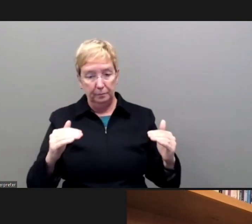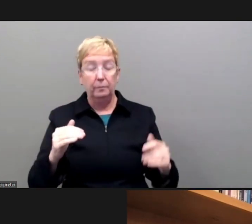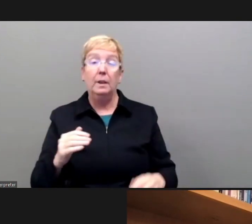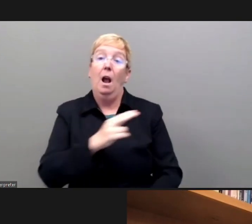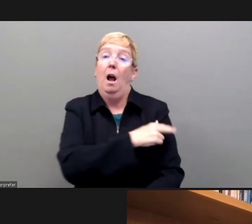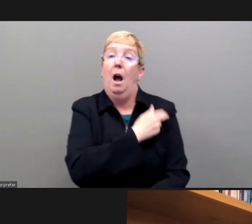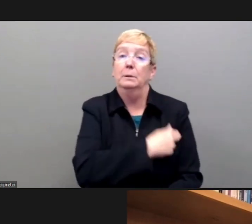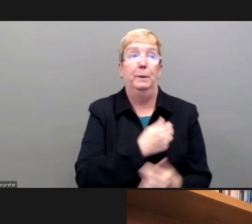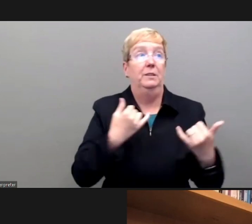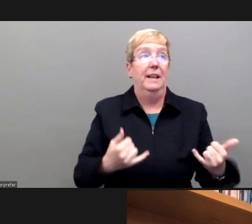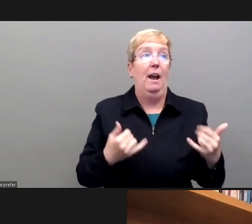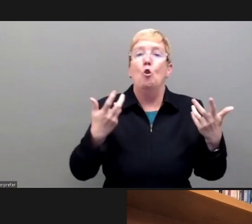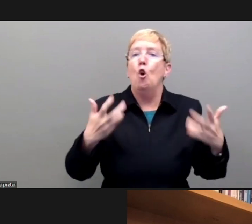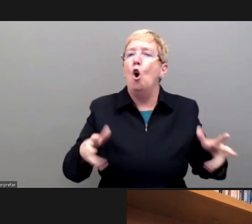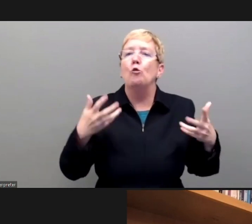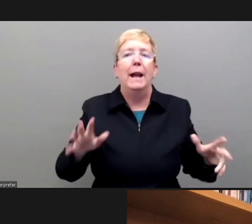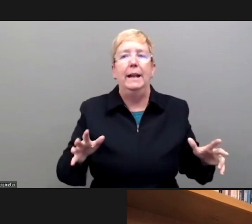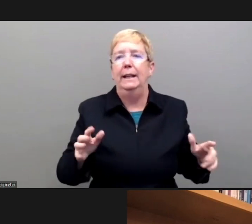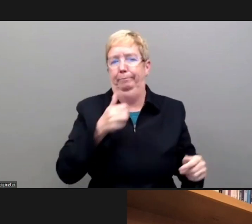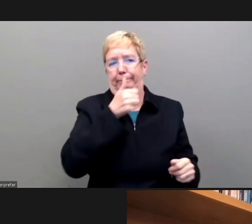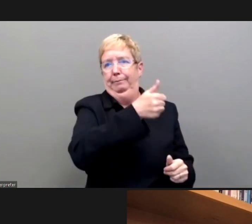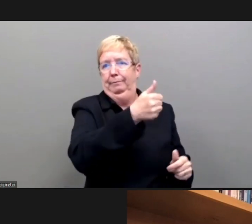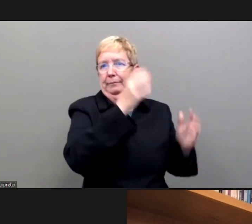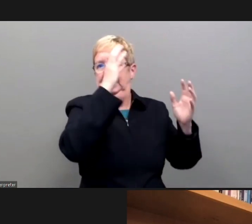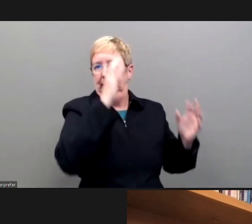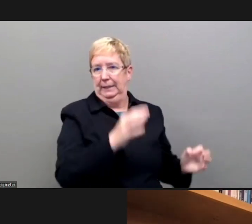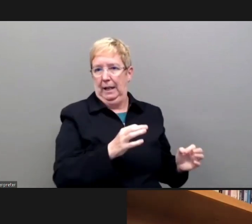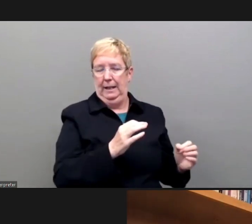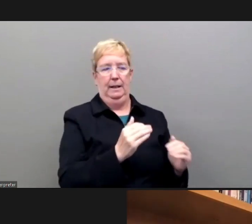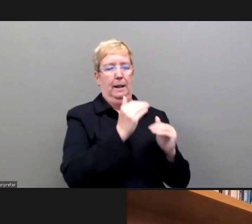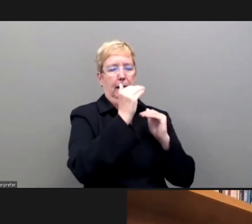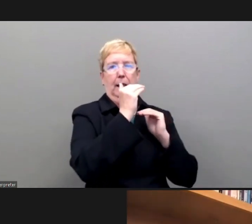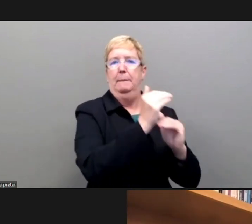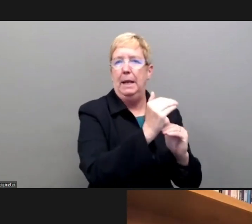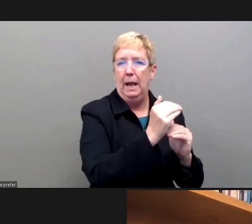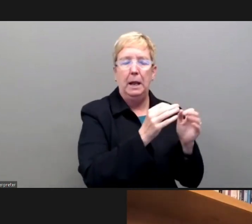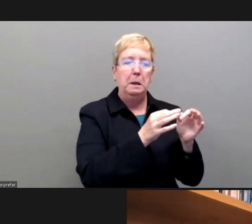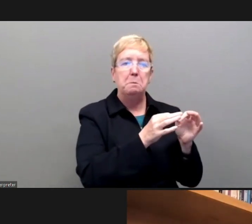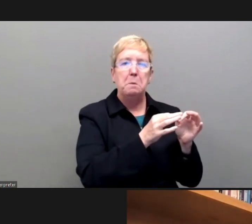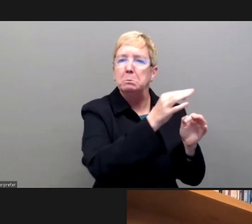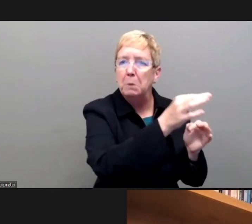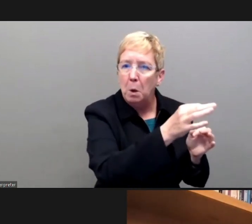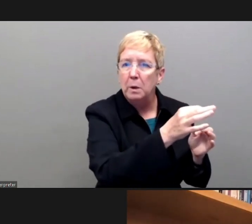already doing limiting, right, and postponing